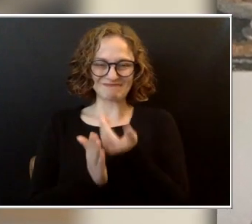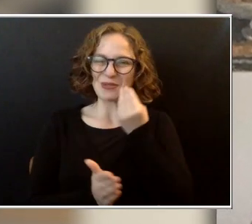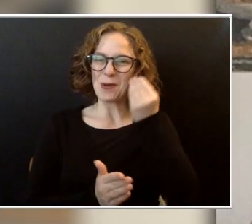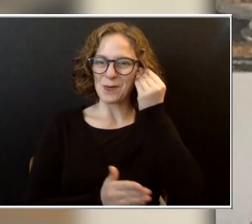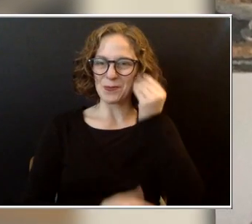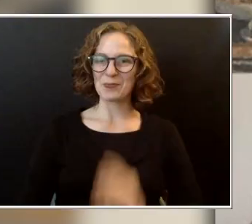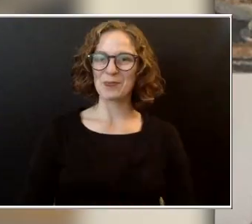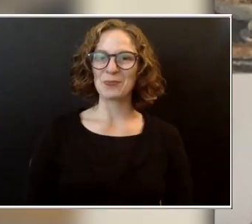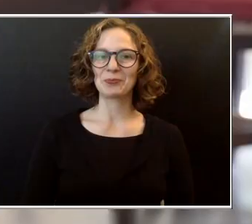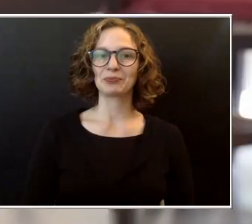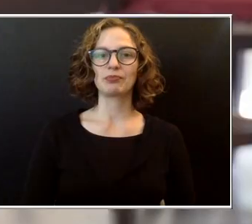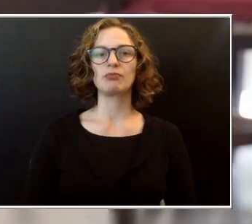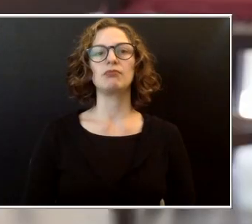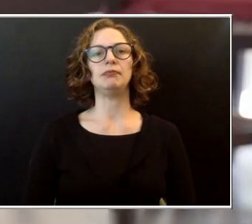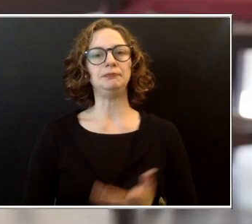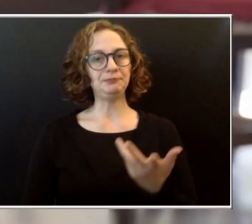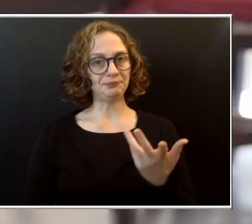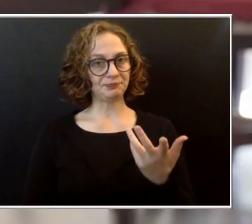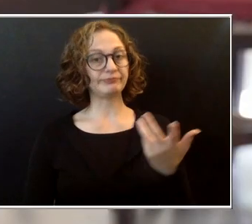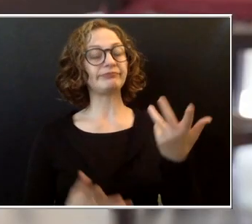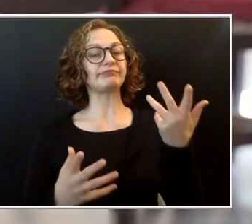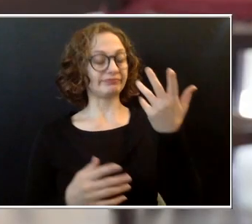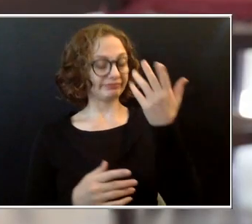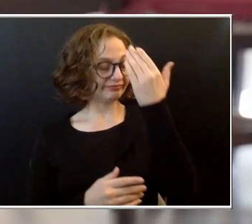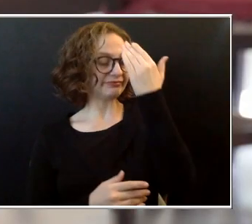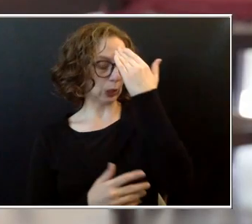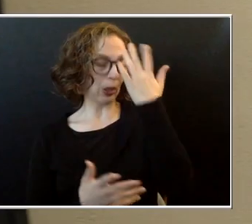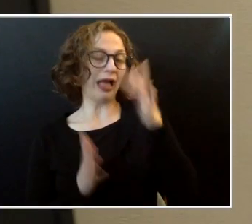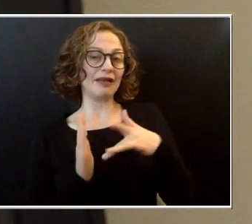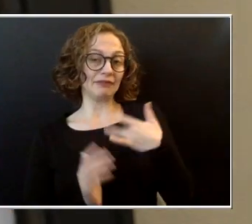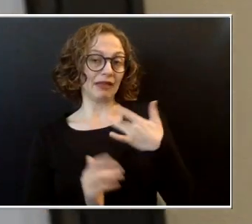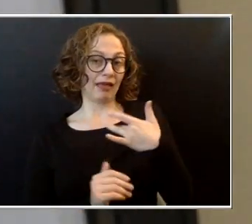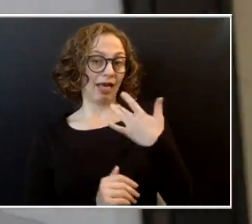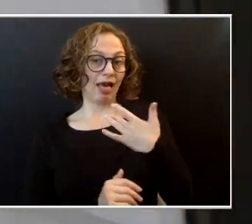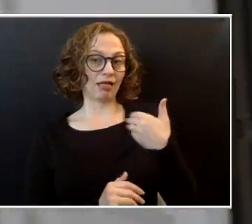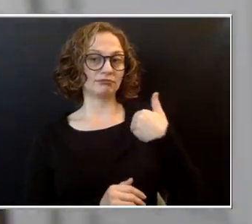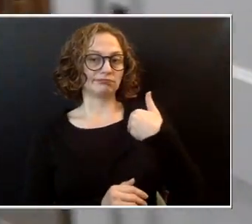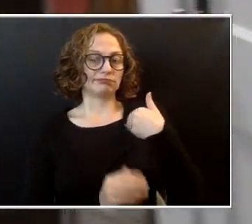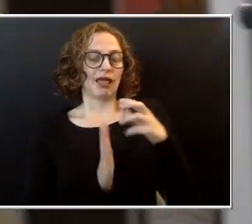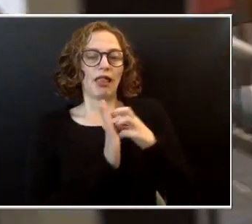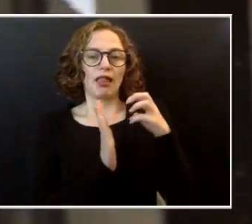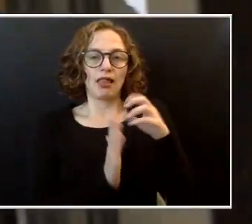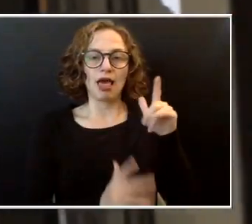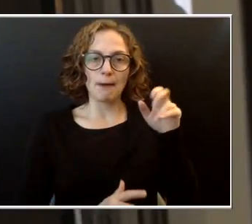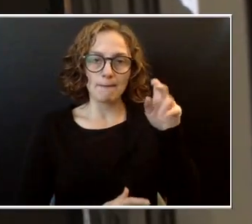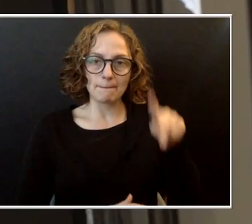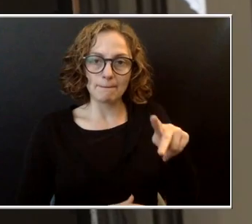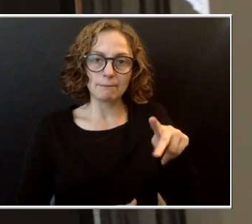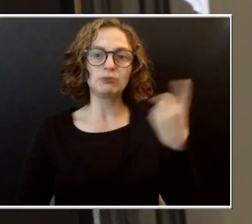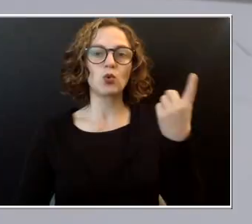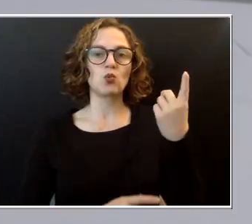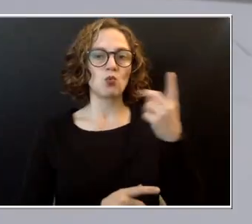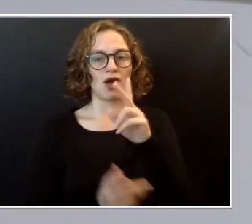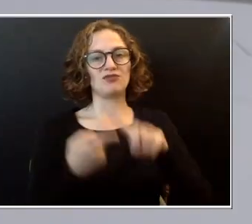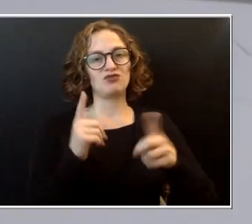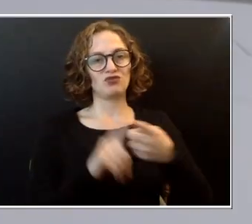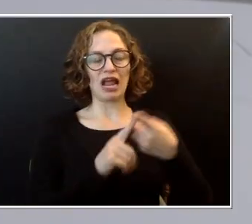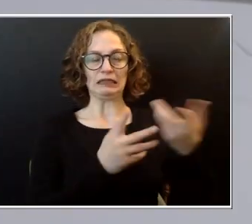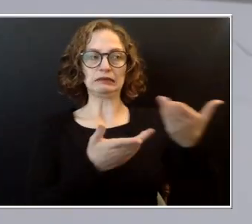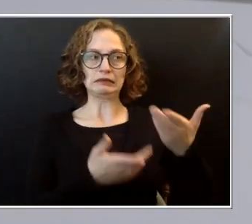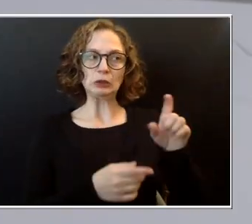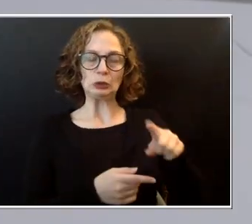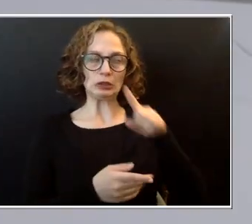so a friend of mine suggested that I would go get it checked. Silvia is a Park University professor with a PhD